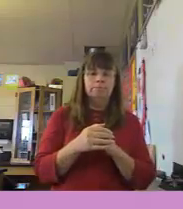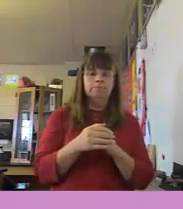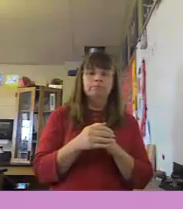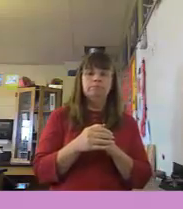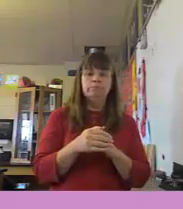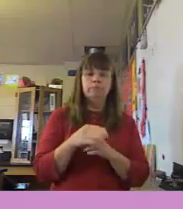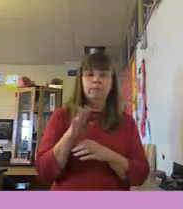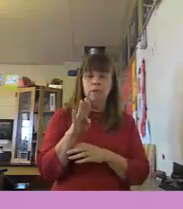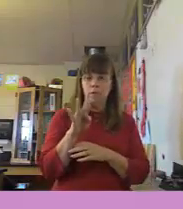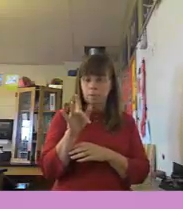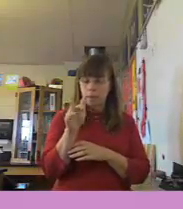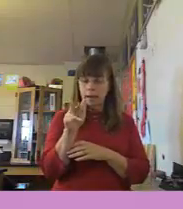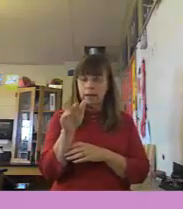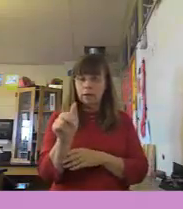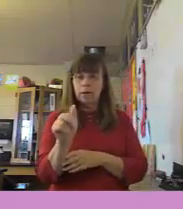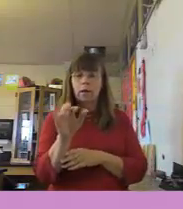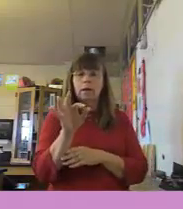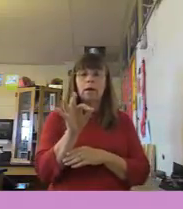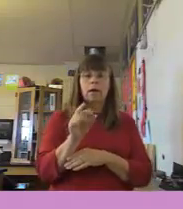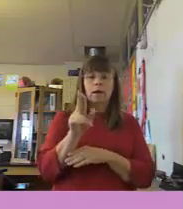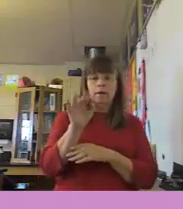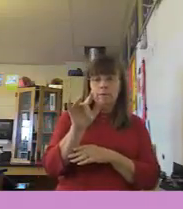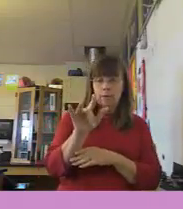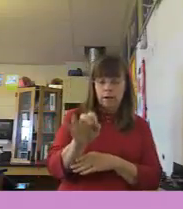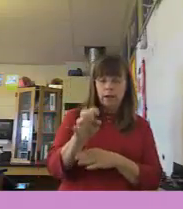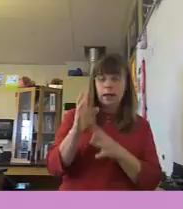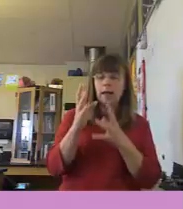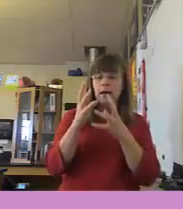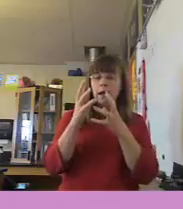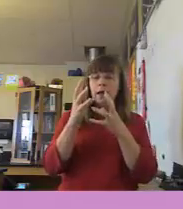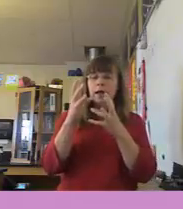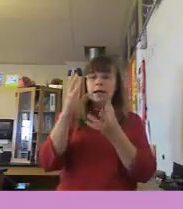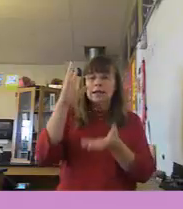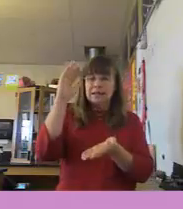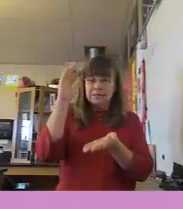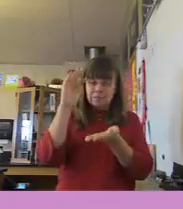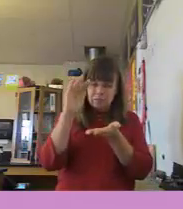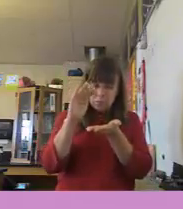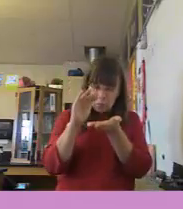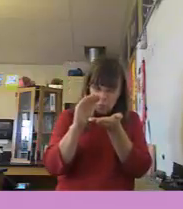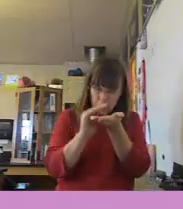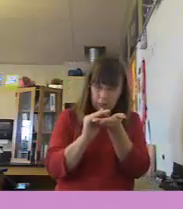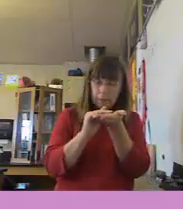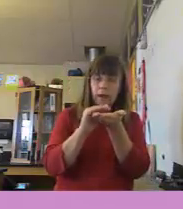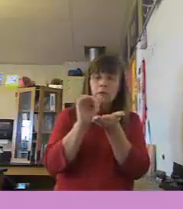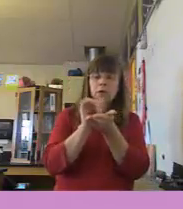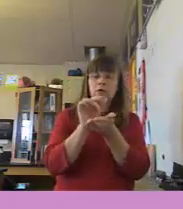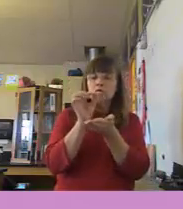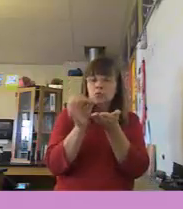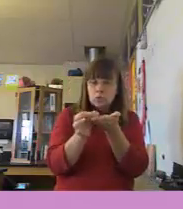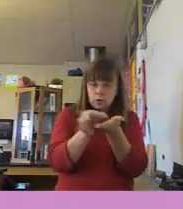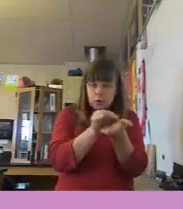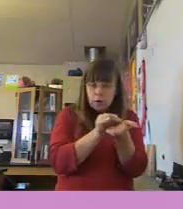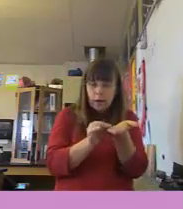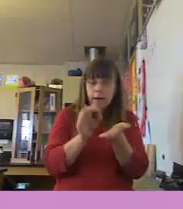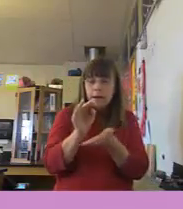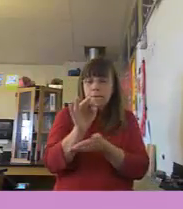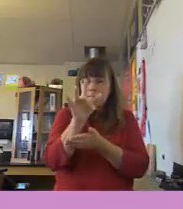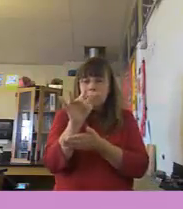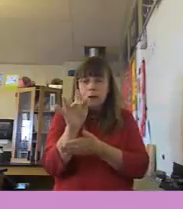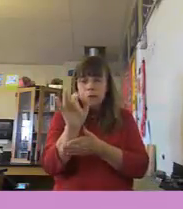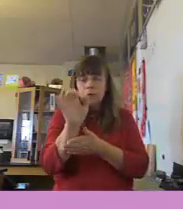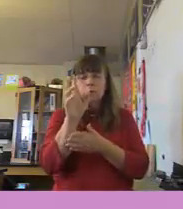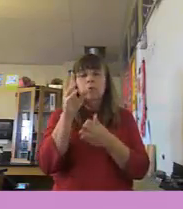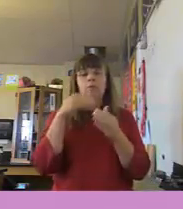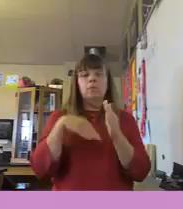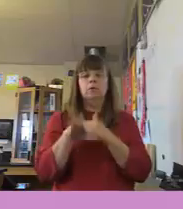breaking those things that have died down into tiny little atoms and molecules and putting those back into the ecosystem